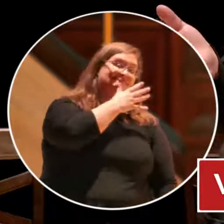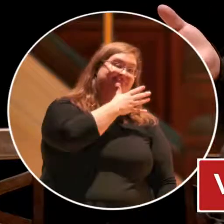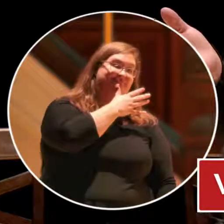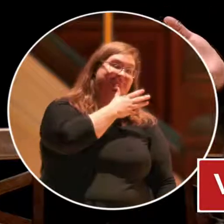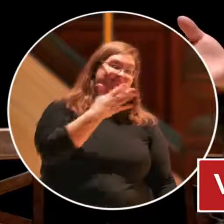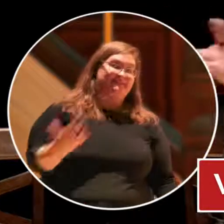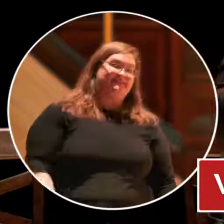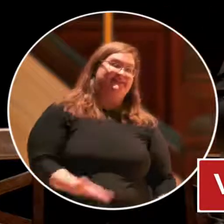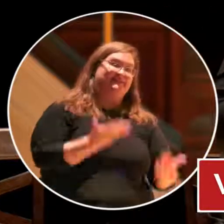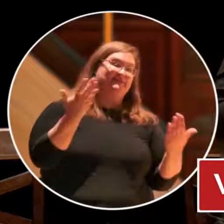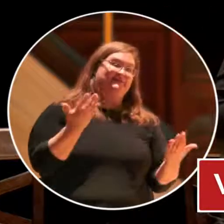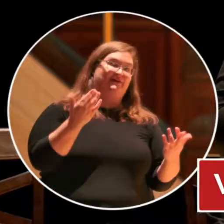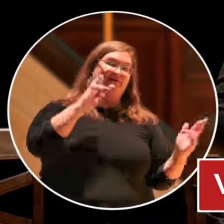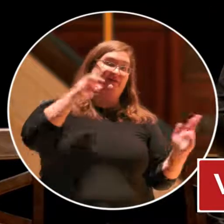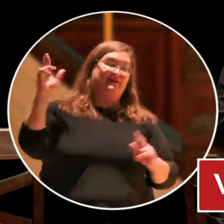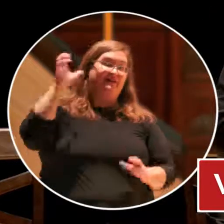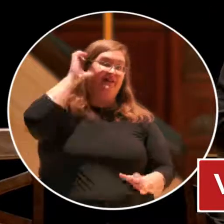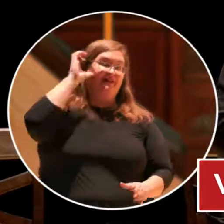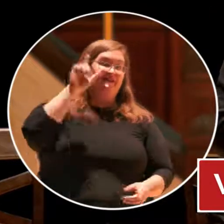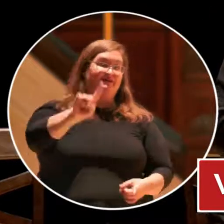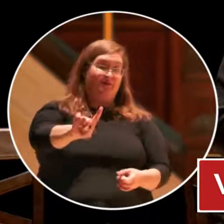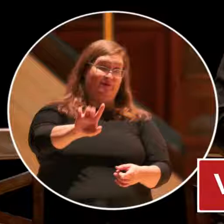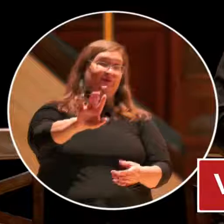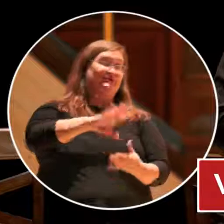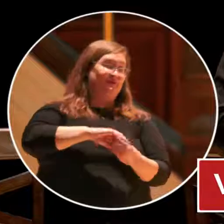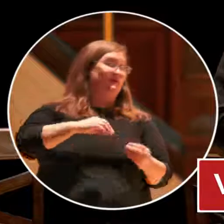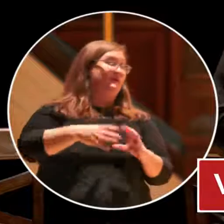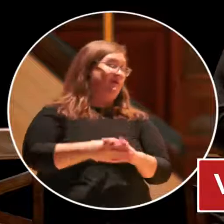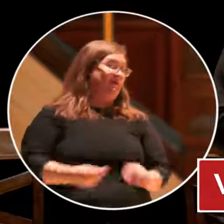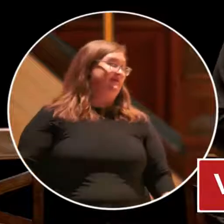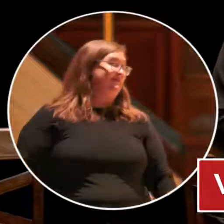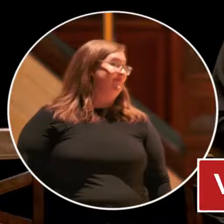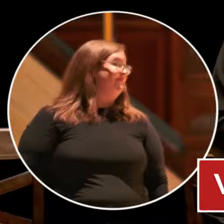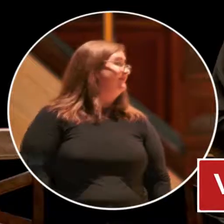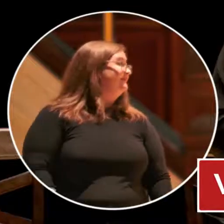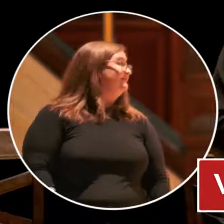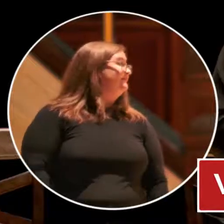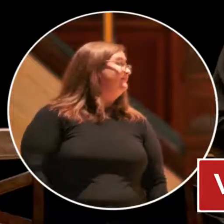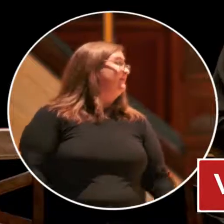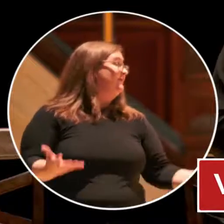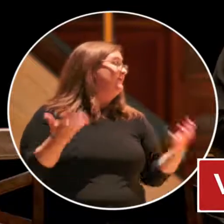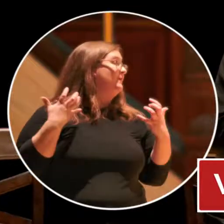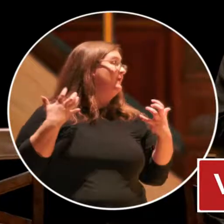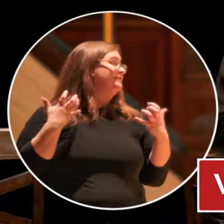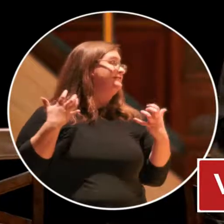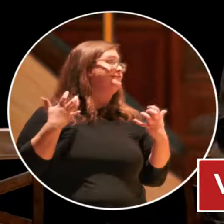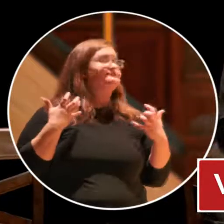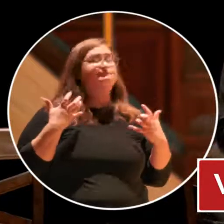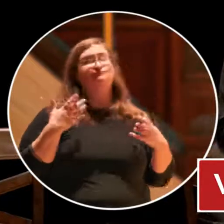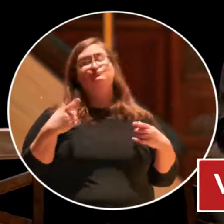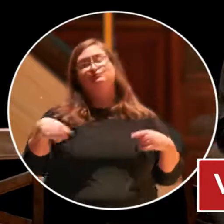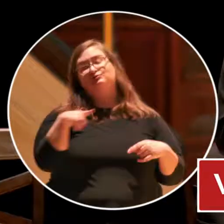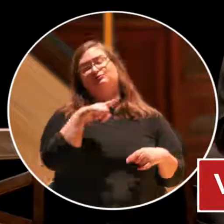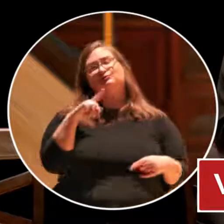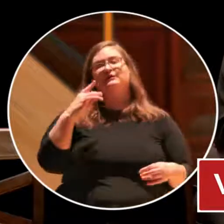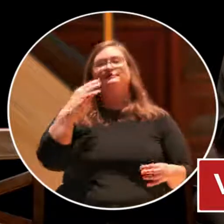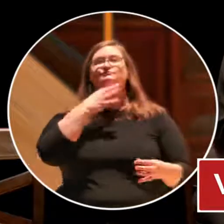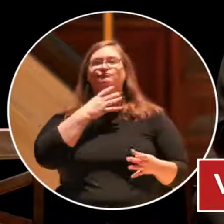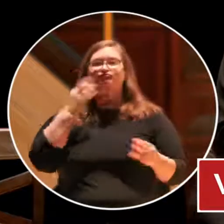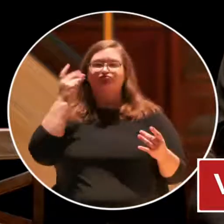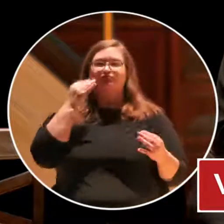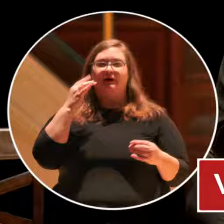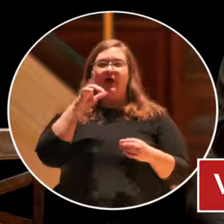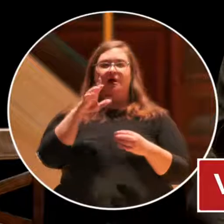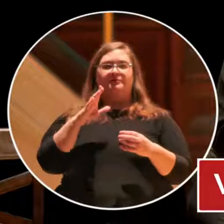to Your Mother is always ready to hear them. We also want you to please consider that donation to the Society for